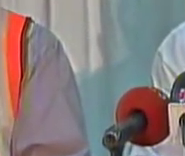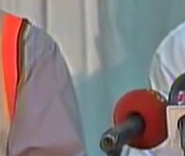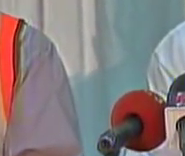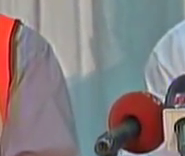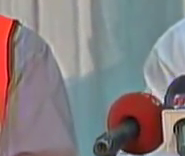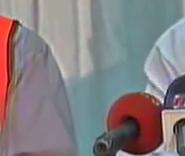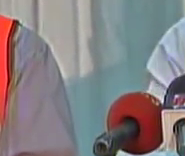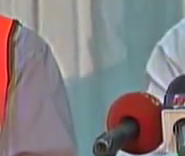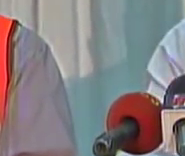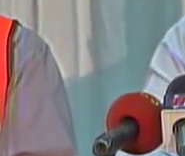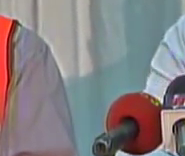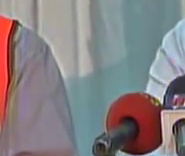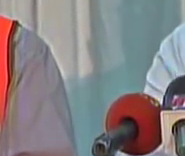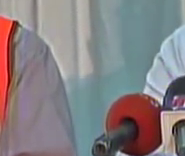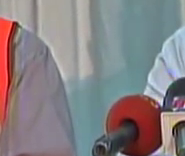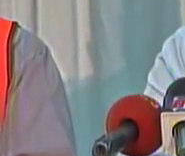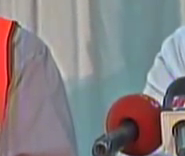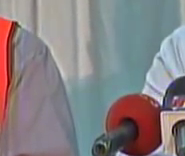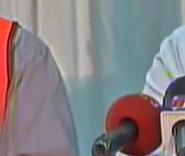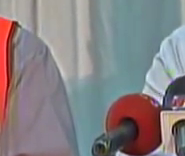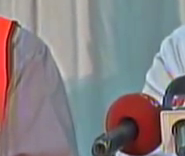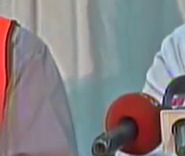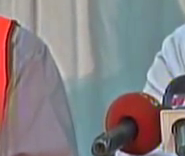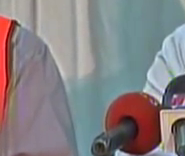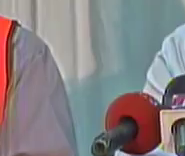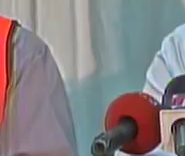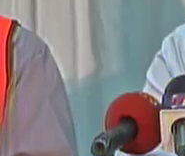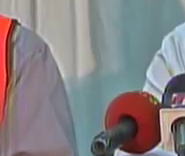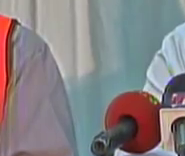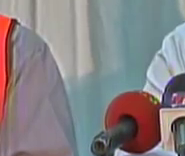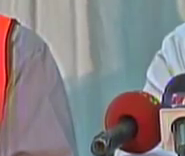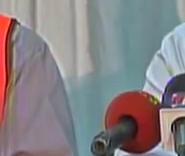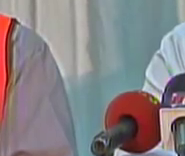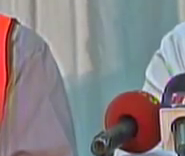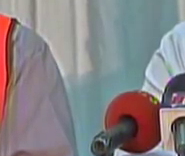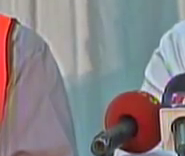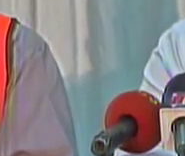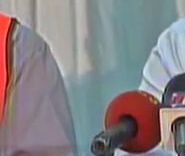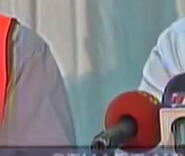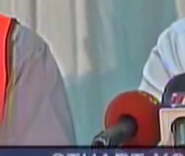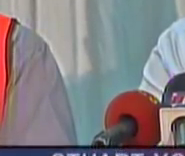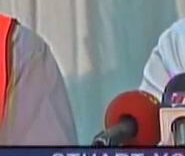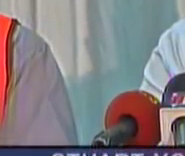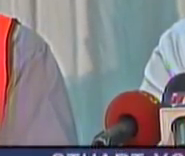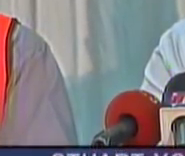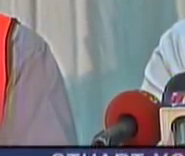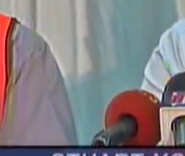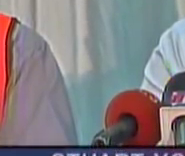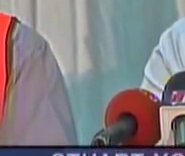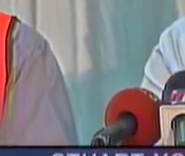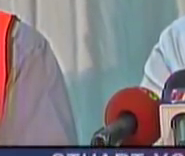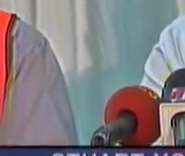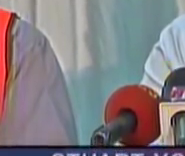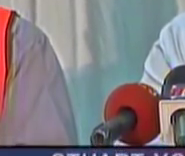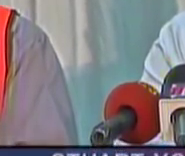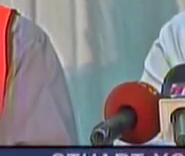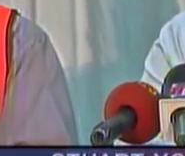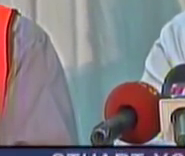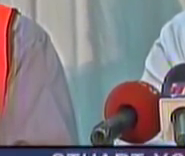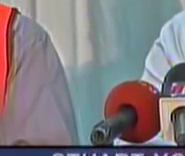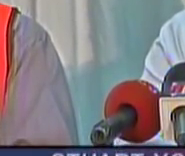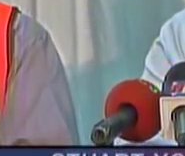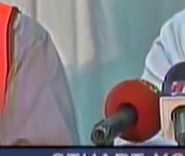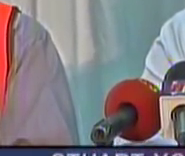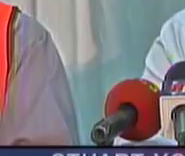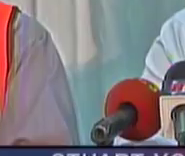for their specific areas. I started off early this morning by doing a reconnaissance and an assessment of what